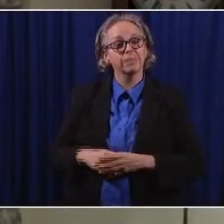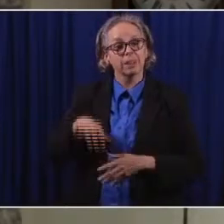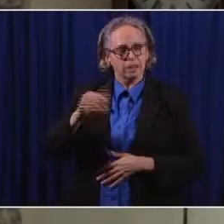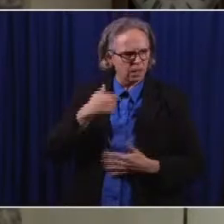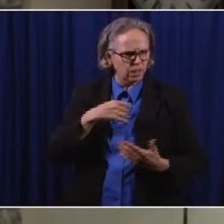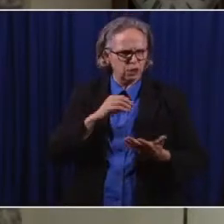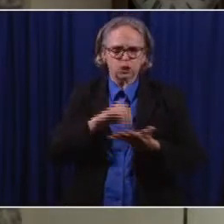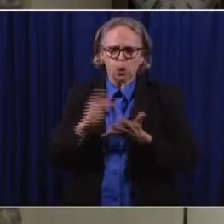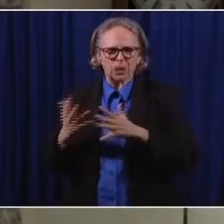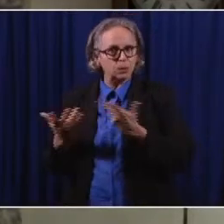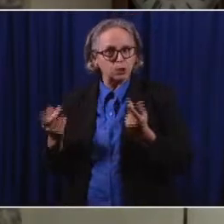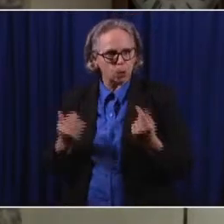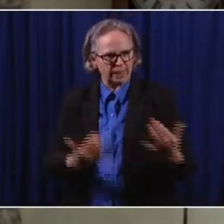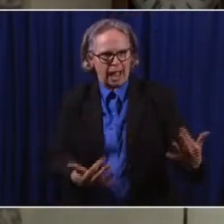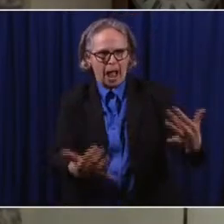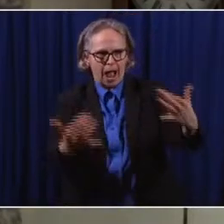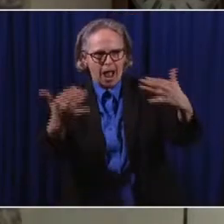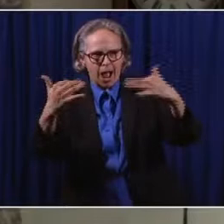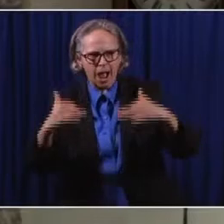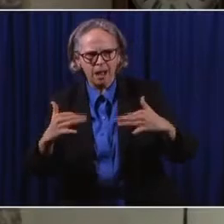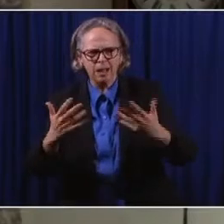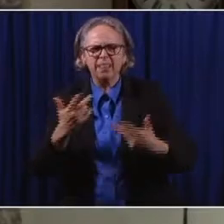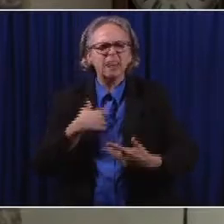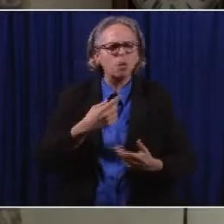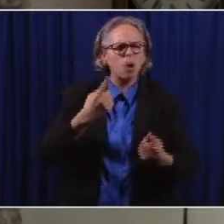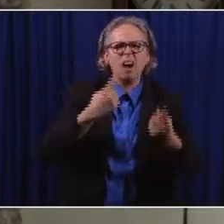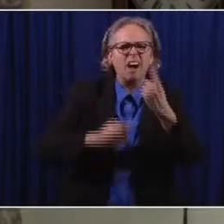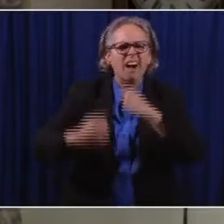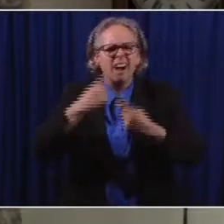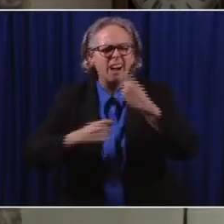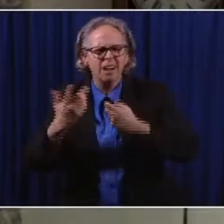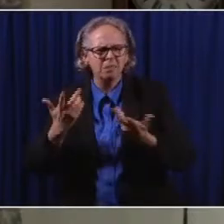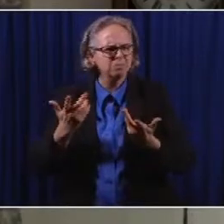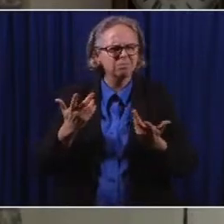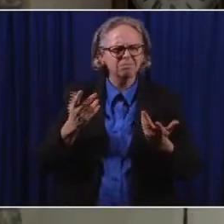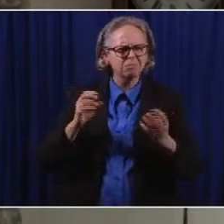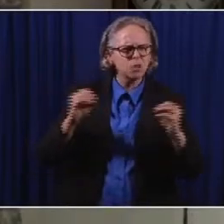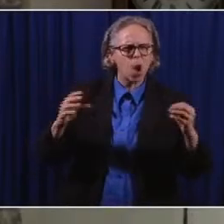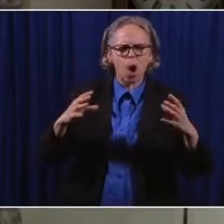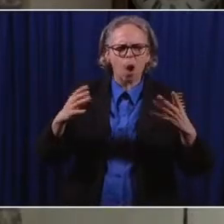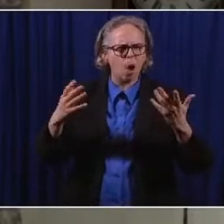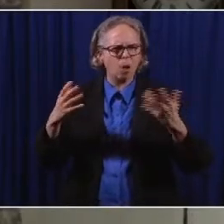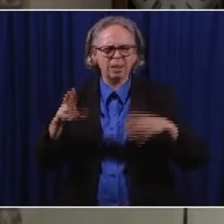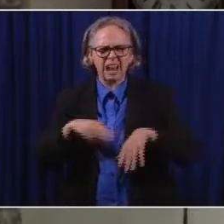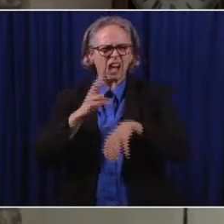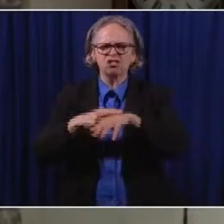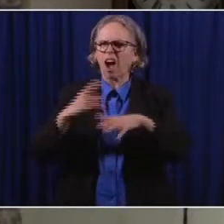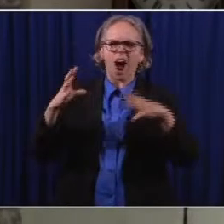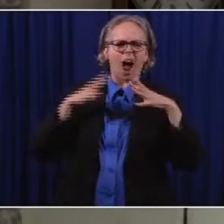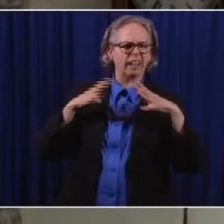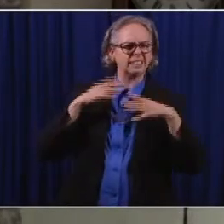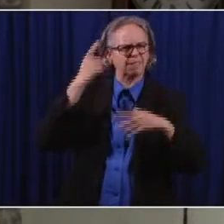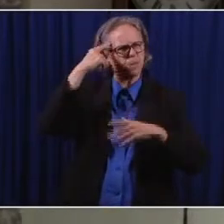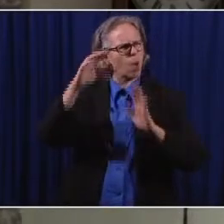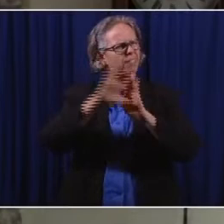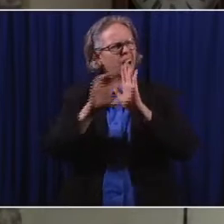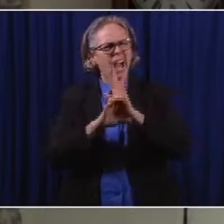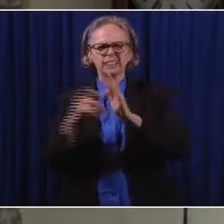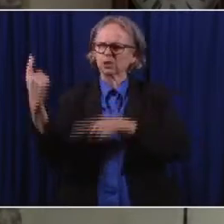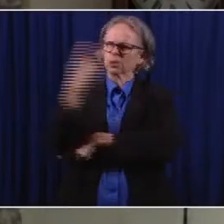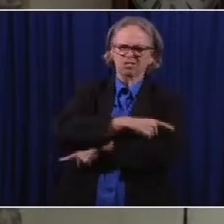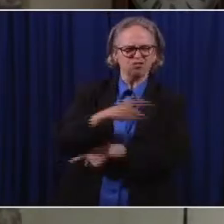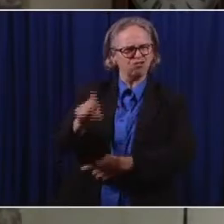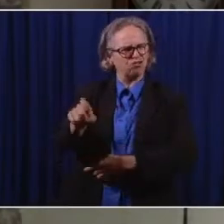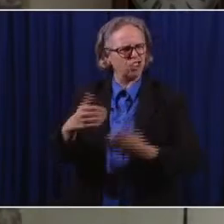mark Constitution Day. So I drafted a resolution. Ultimately, Senator Byrd from